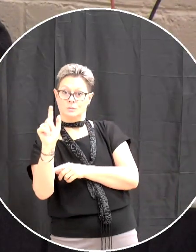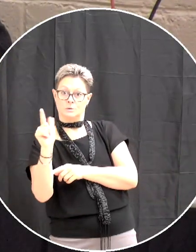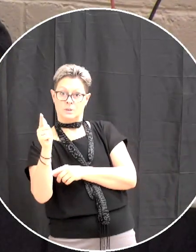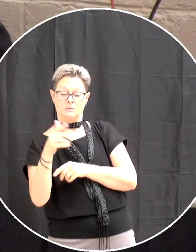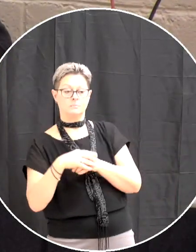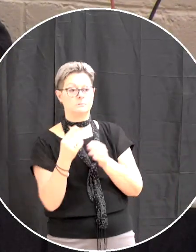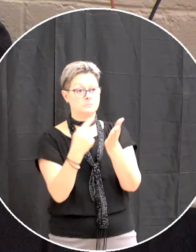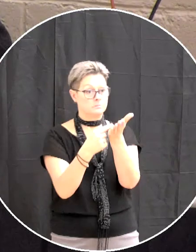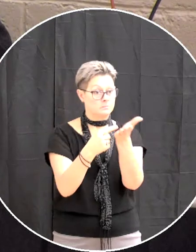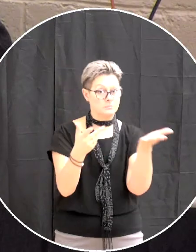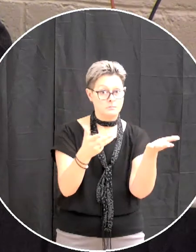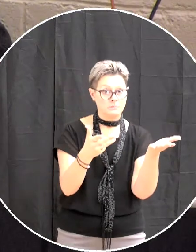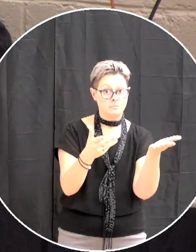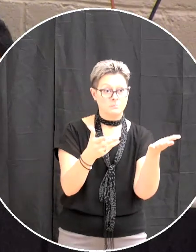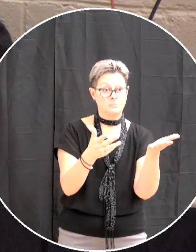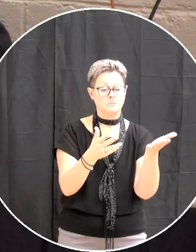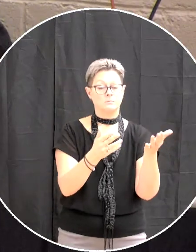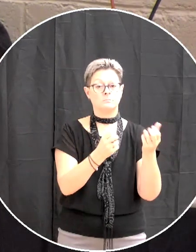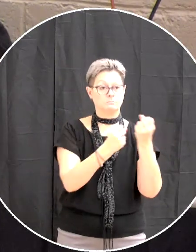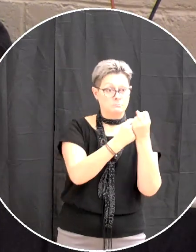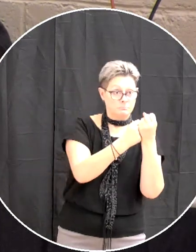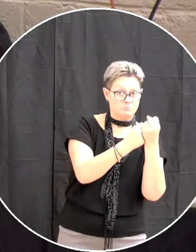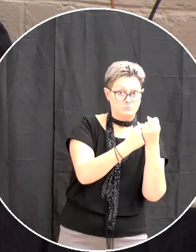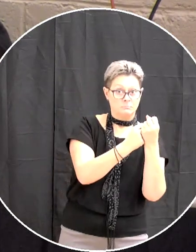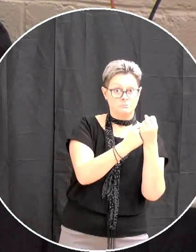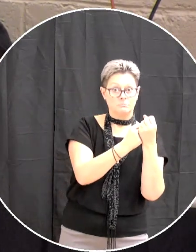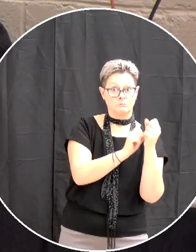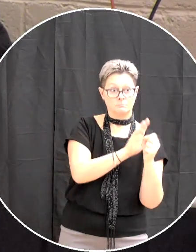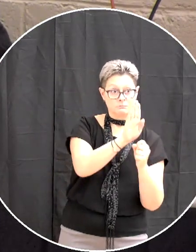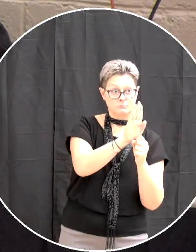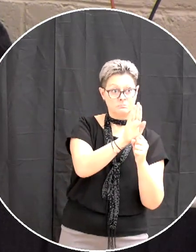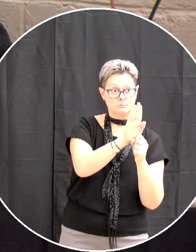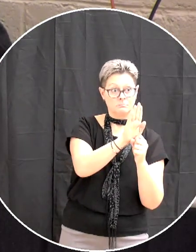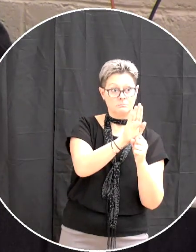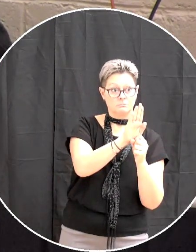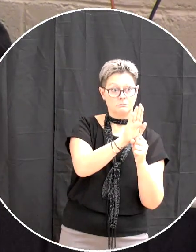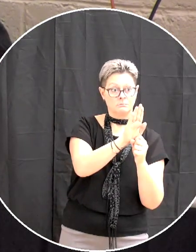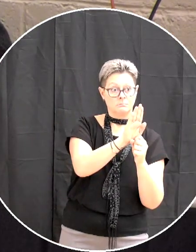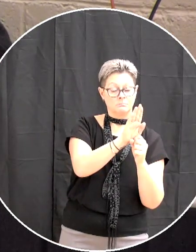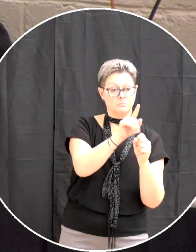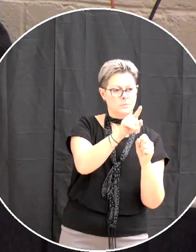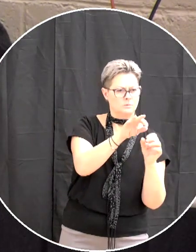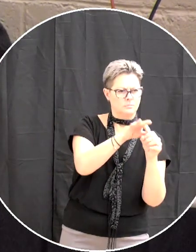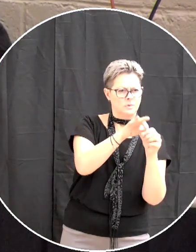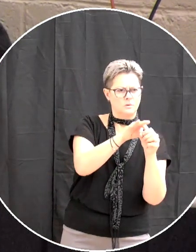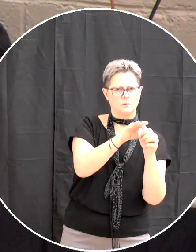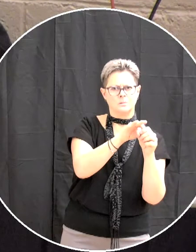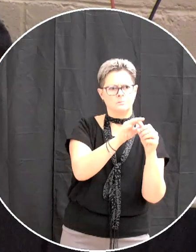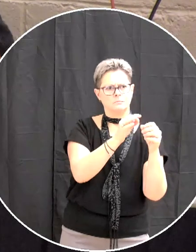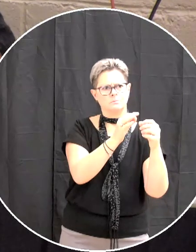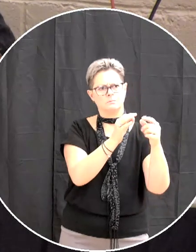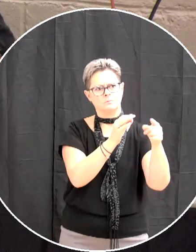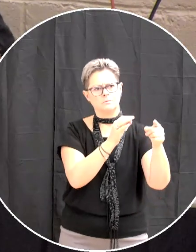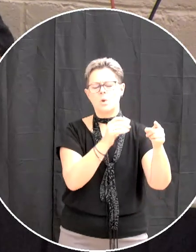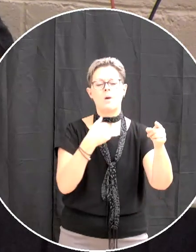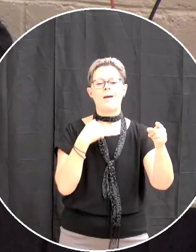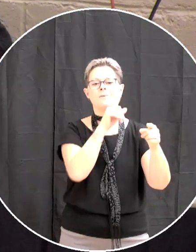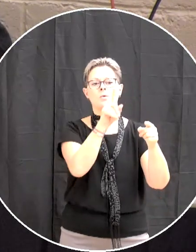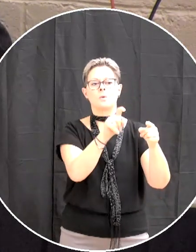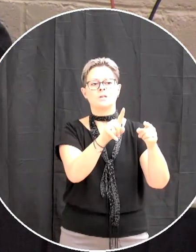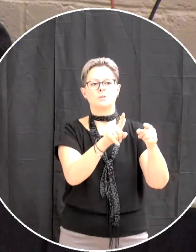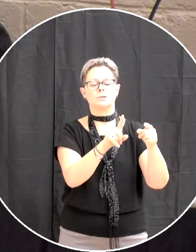Discussion? All in favor? Sorry, there was a hand. Were you voting for? Yeah. No, I had a question.